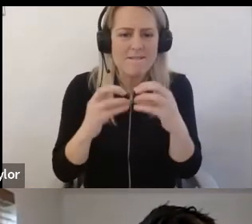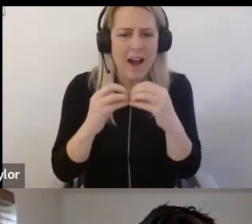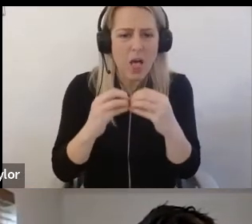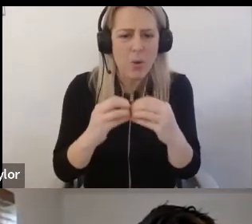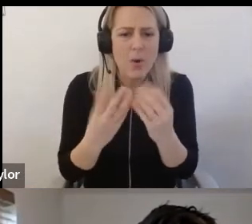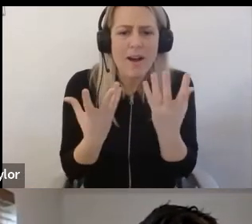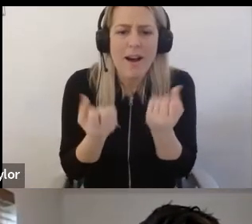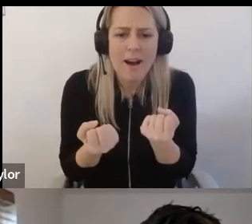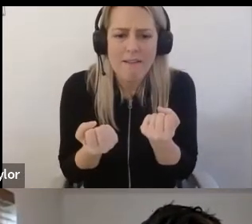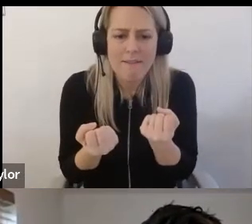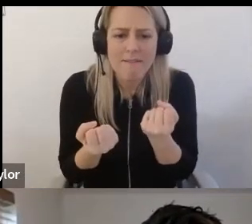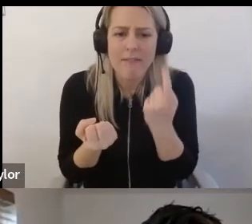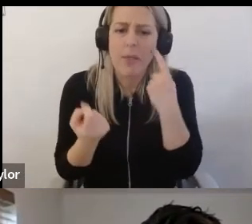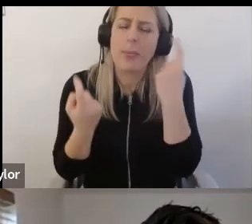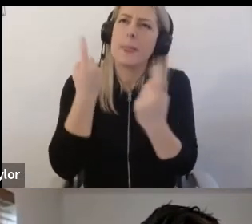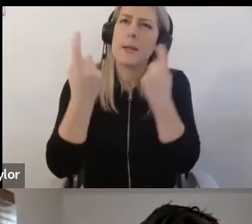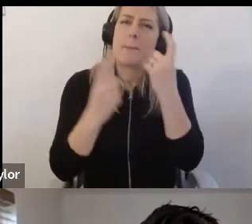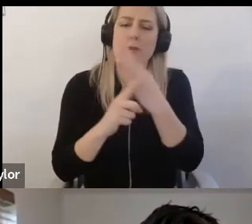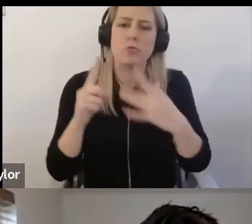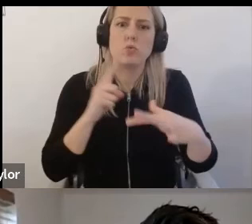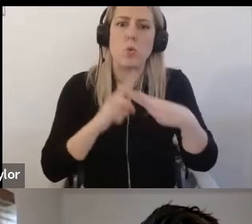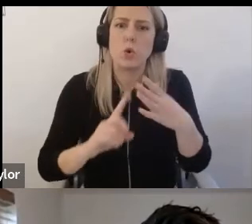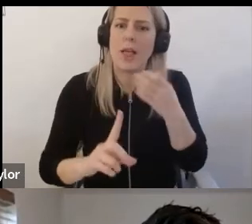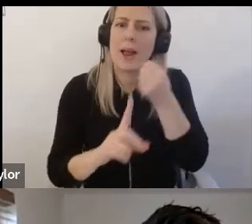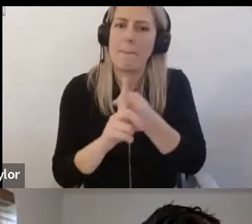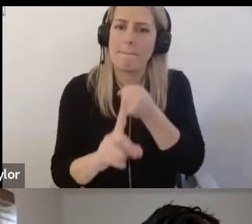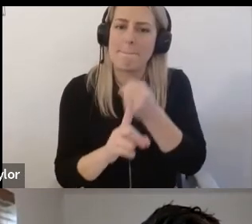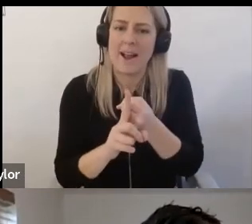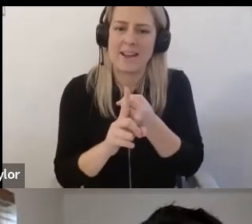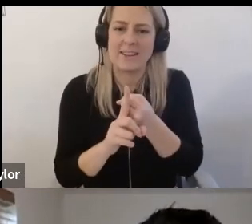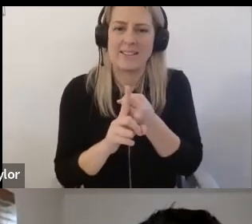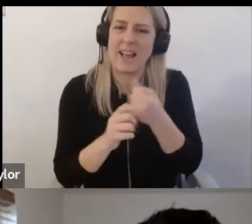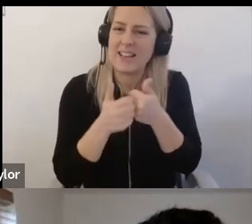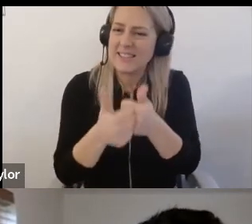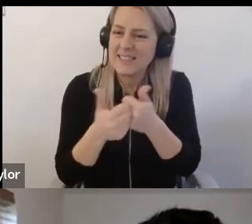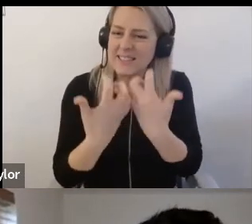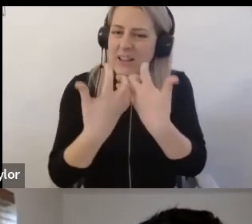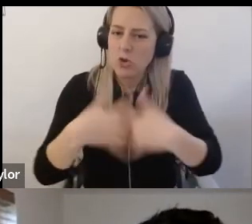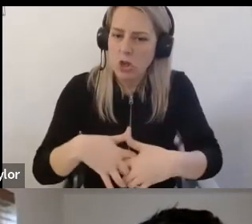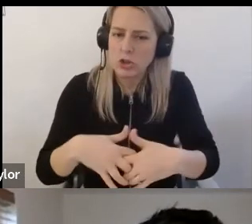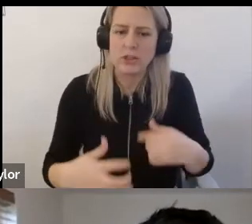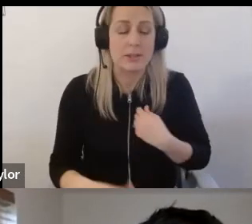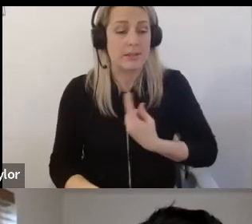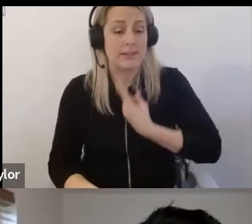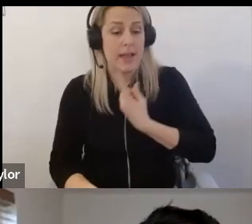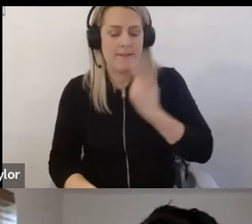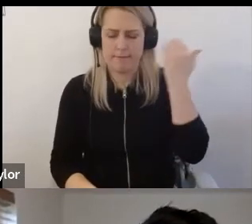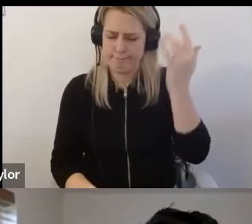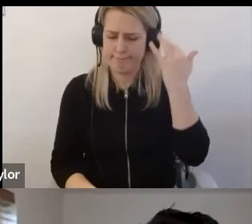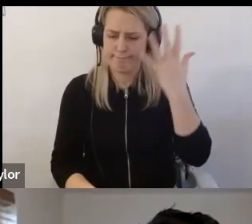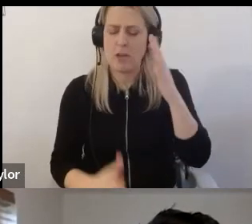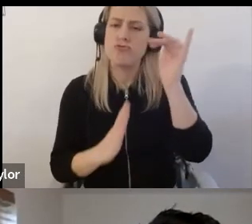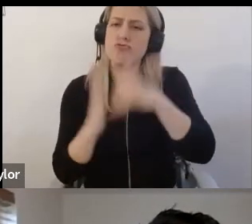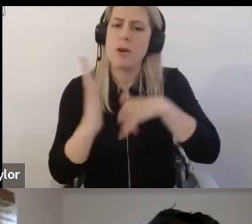about looking at the more social impact of an assistive technology, but what I was just thinking about a report that we're just finishing from the